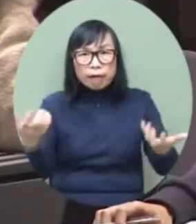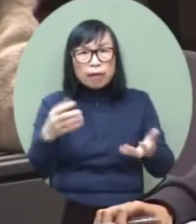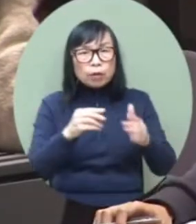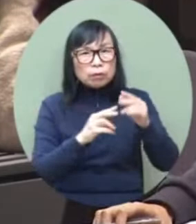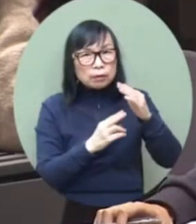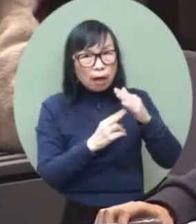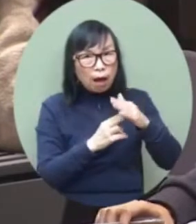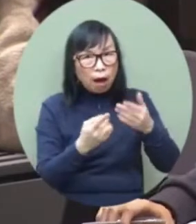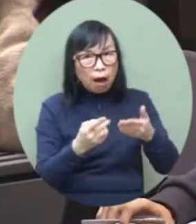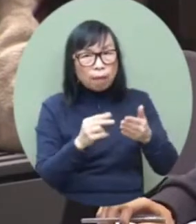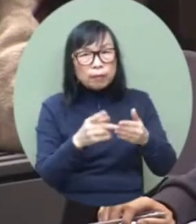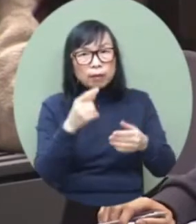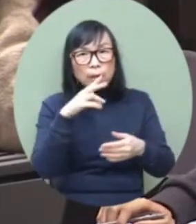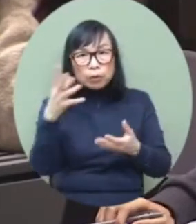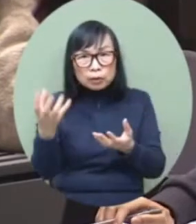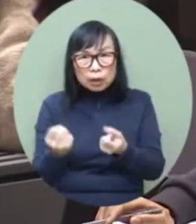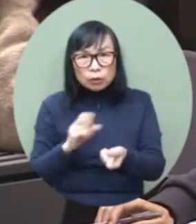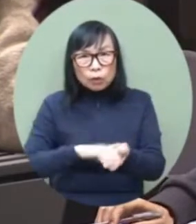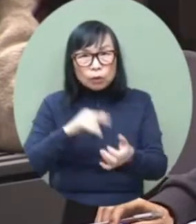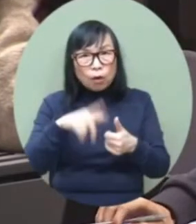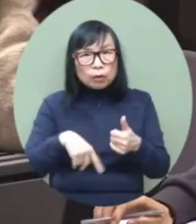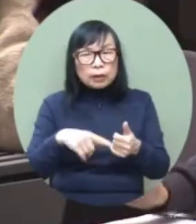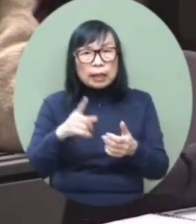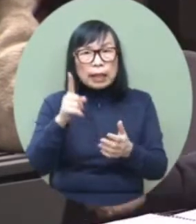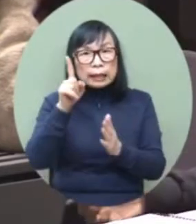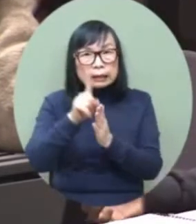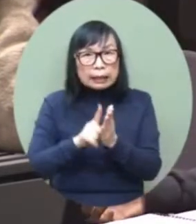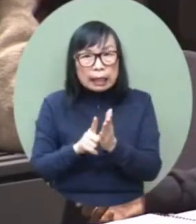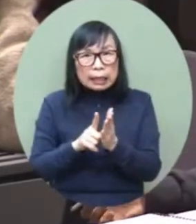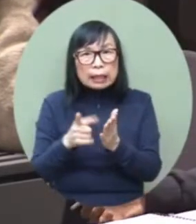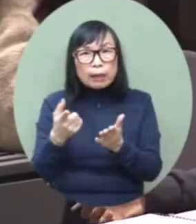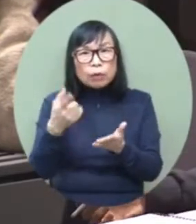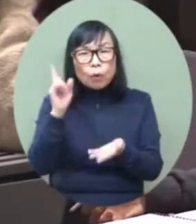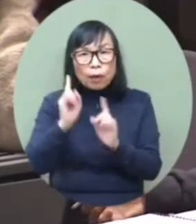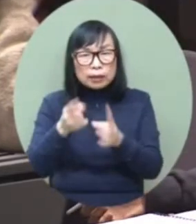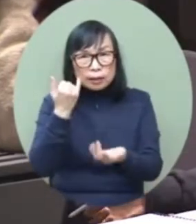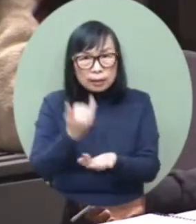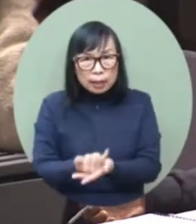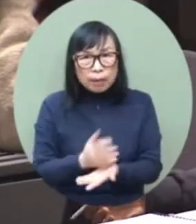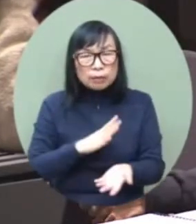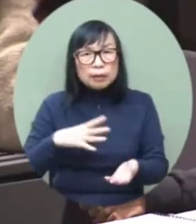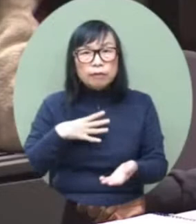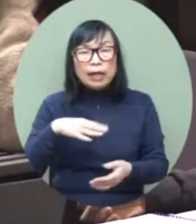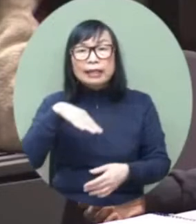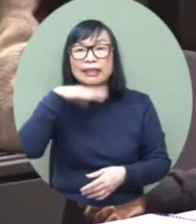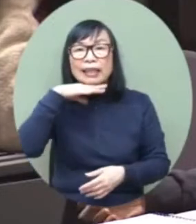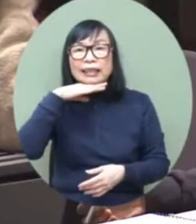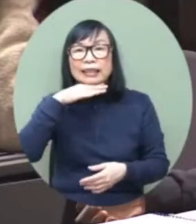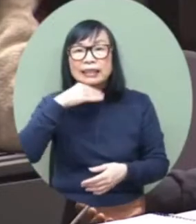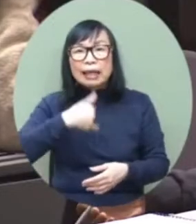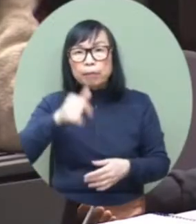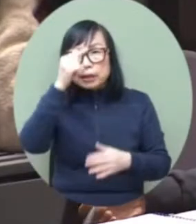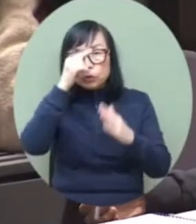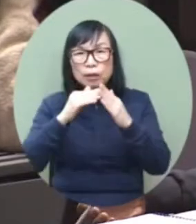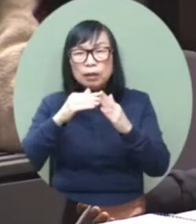so many people who are waiting at the triage station. Are there any cases